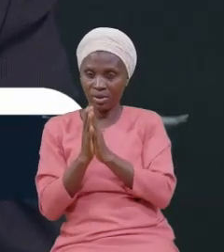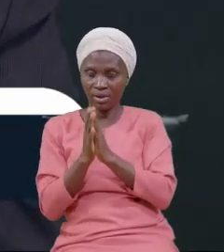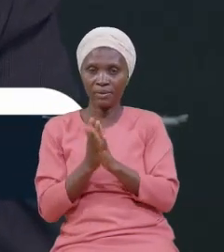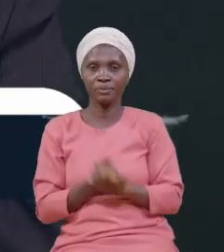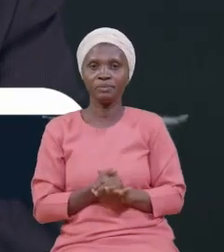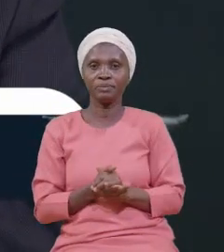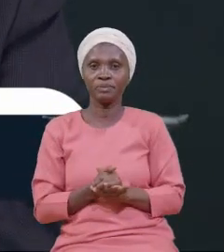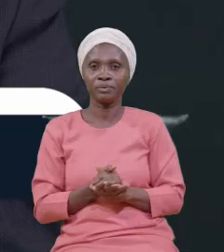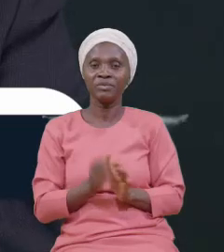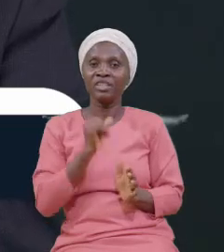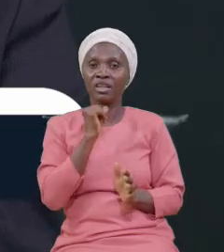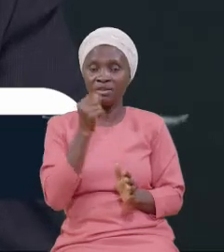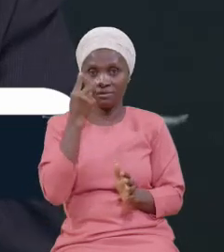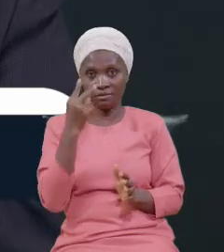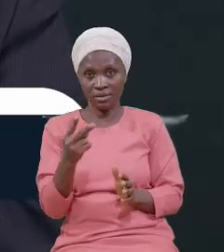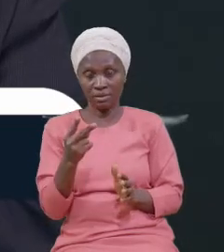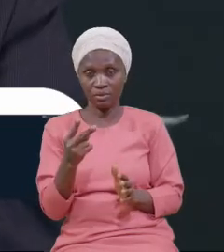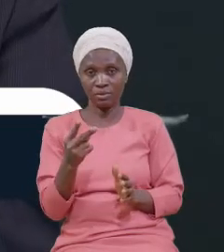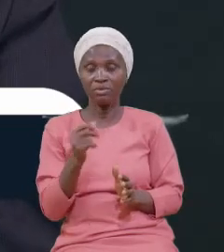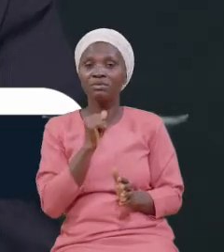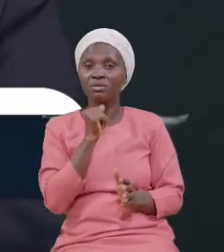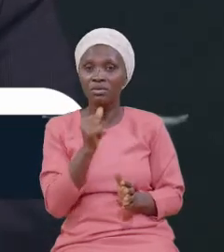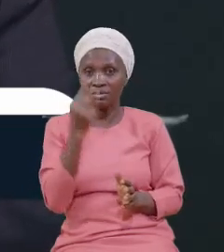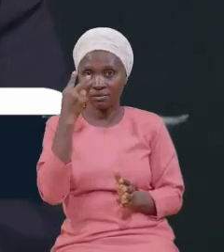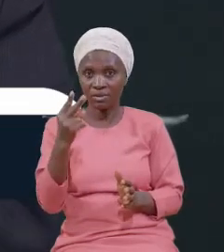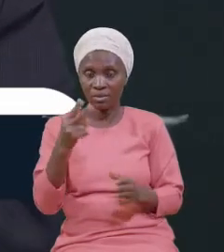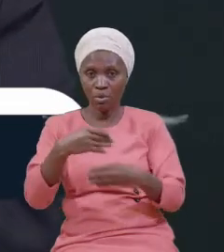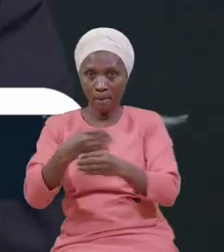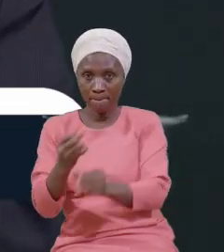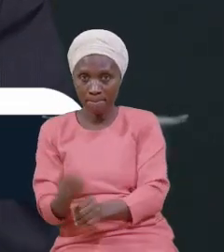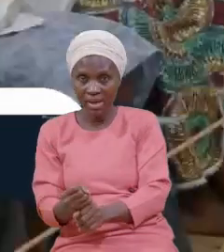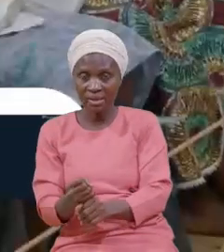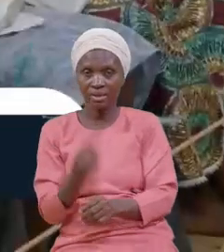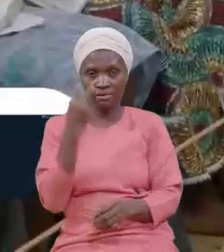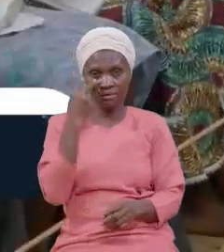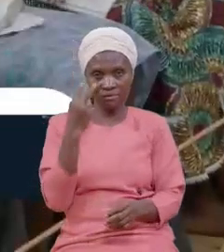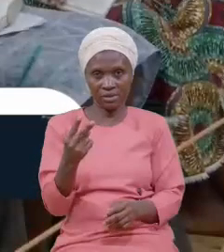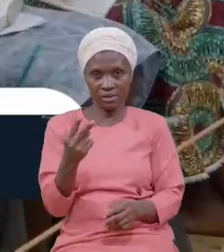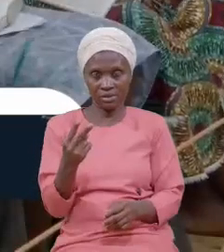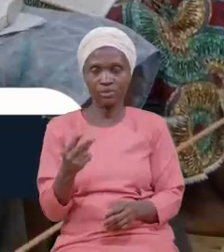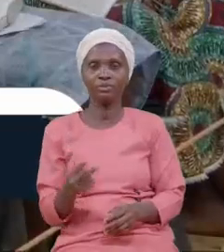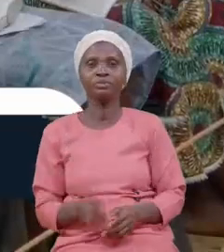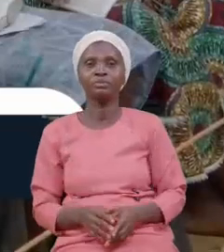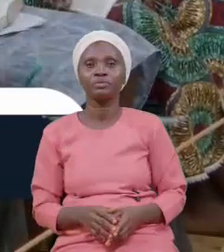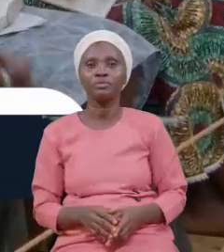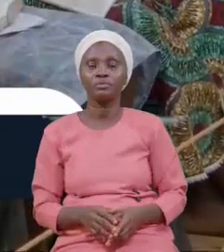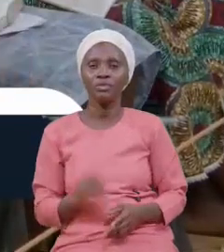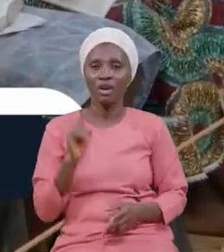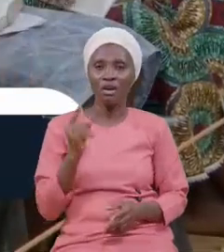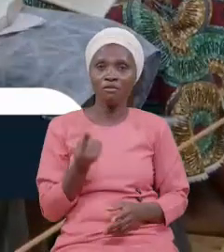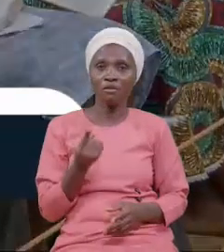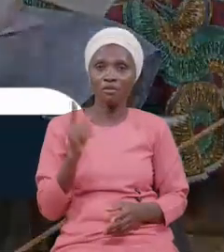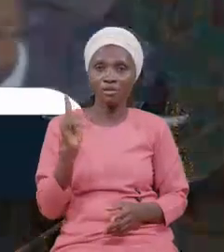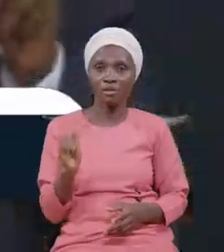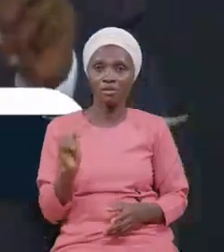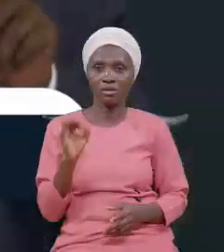invisible made visible. 1 Timothy chapter 1, verse 17. Now, unto